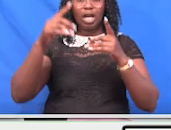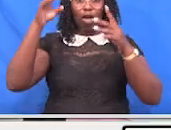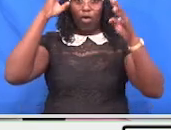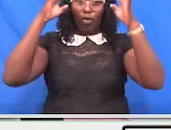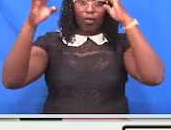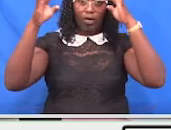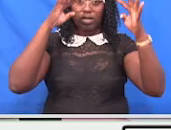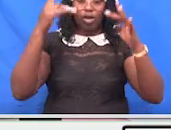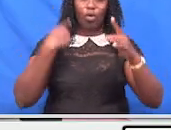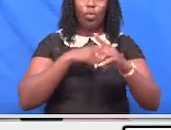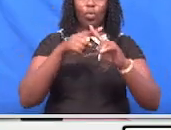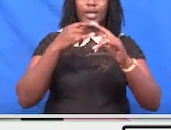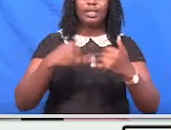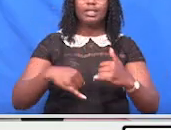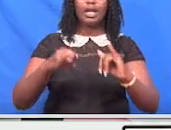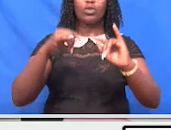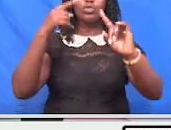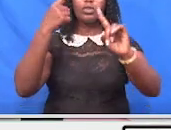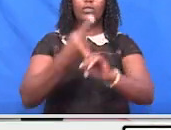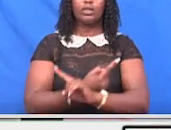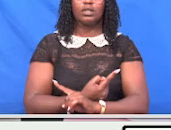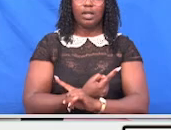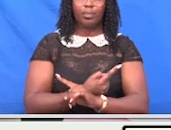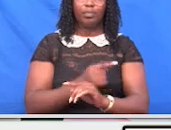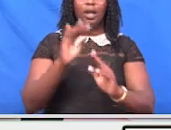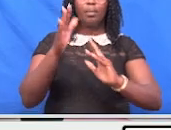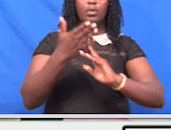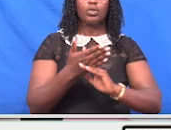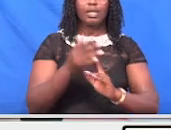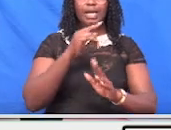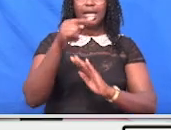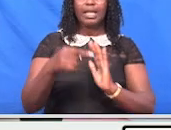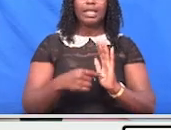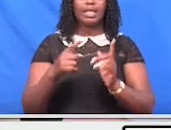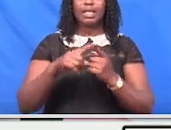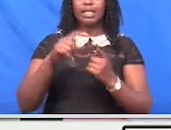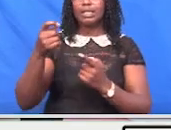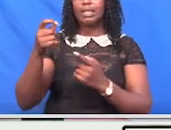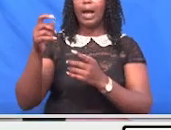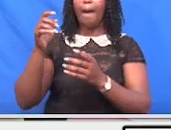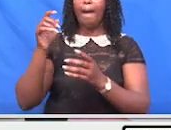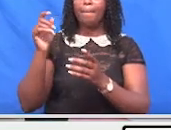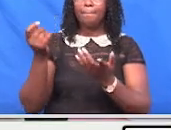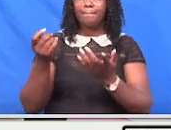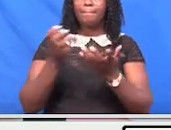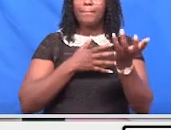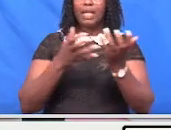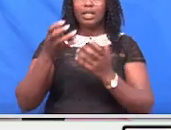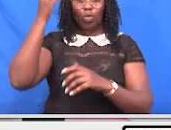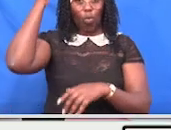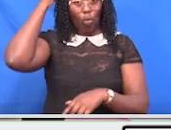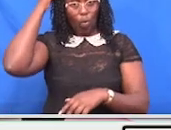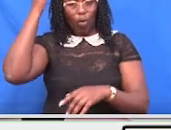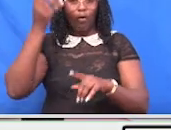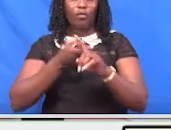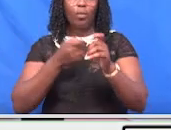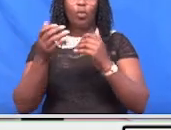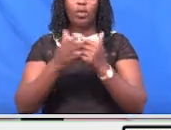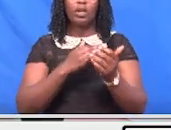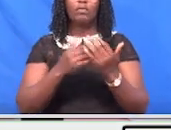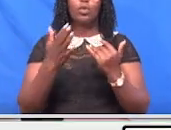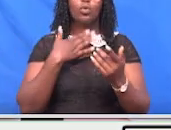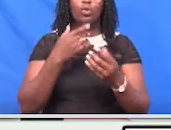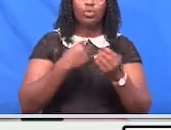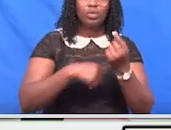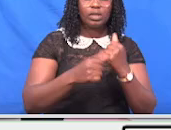trying to distinguish this trademark from others so that whatever products I want to sell, the pencils,